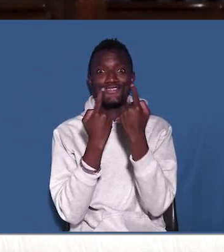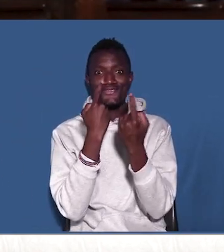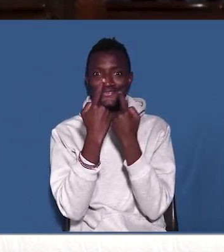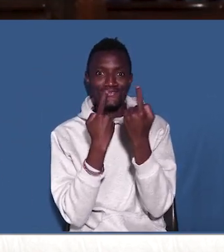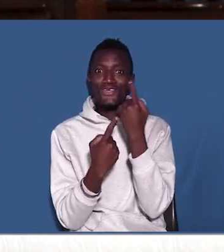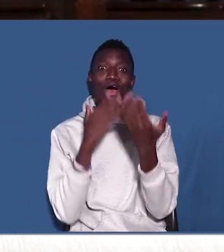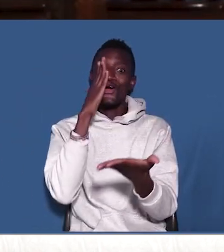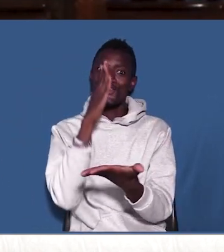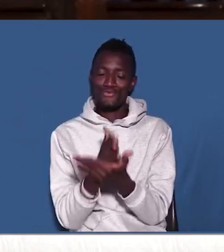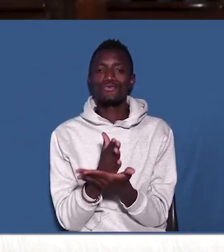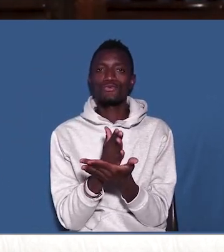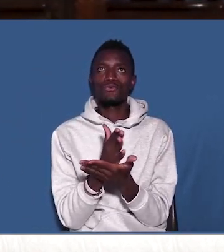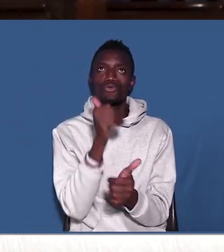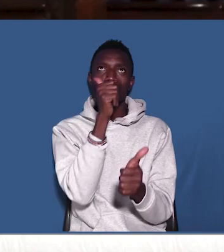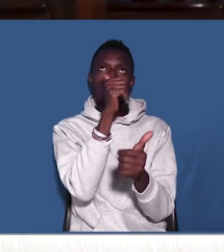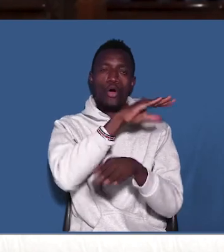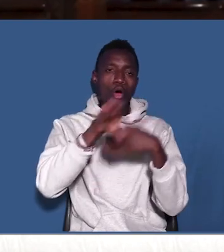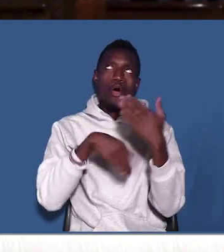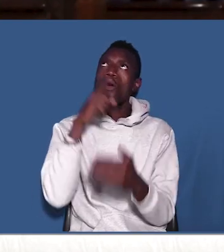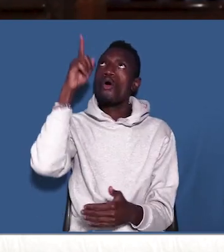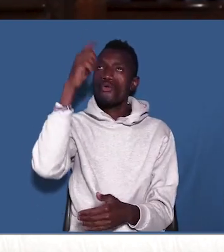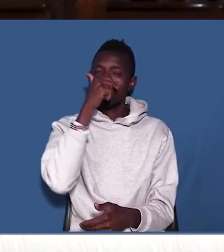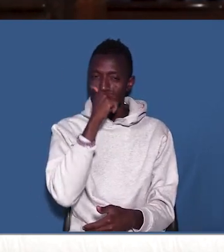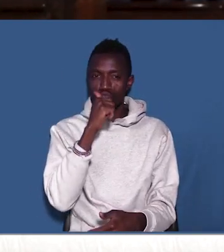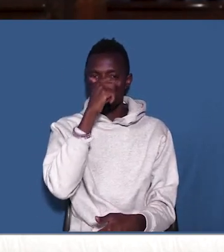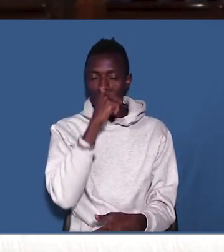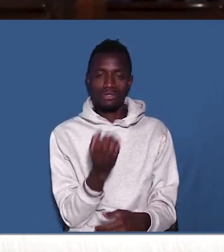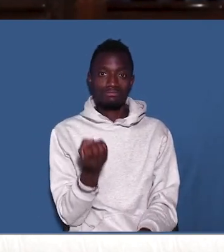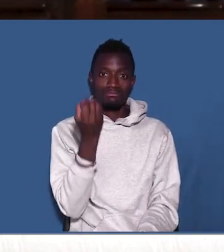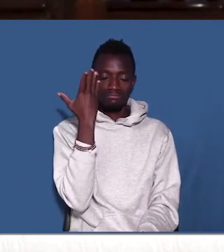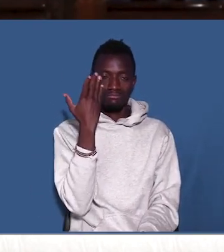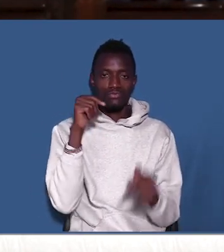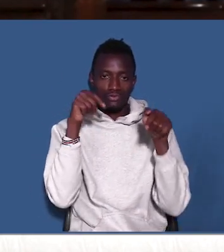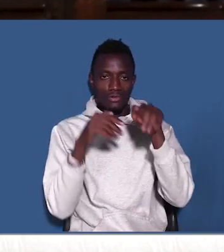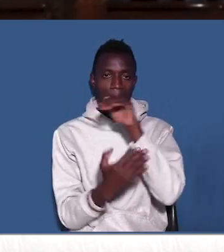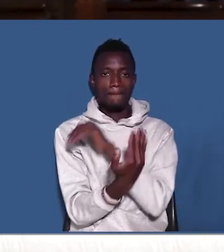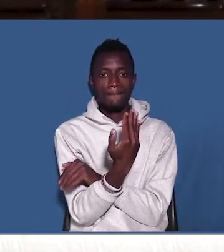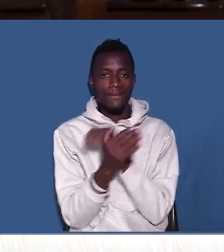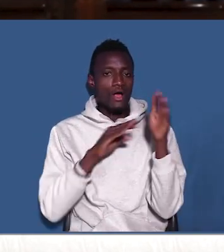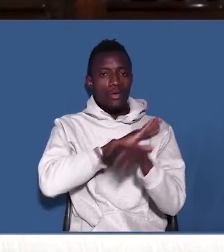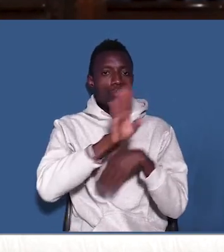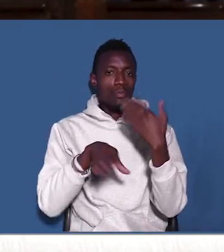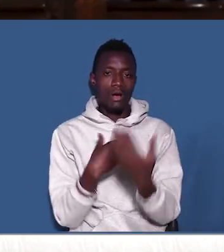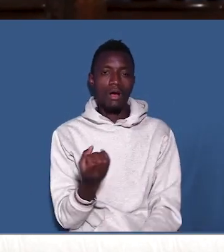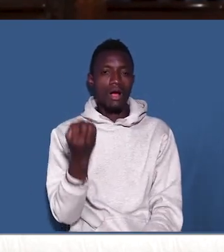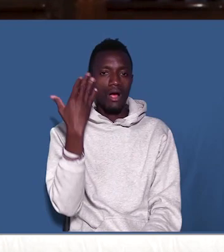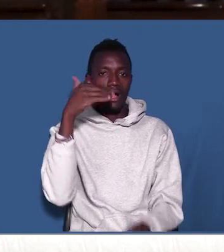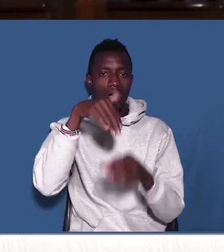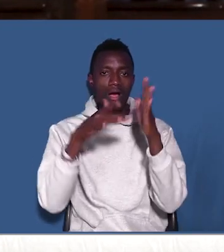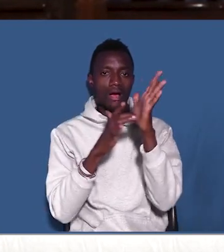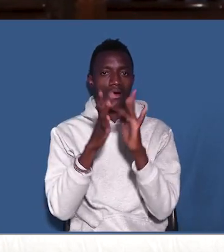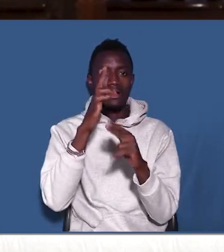may wish that we understand this morning, that we comprehend. In Jesus' name we